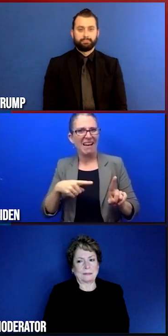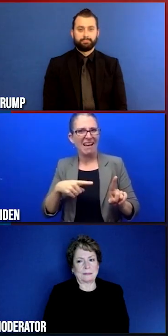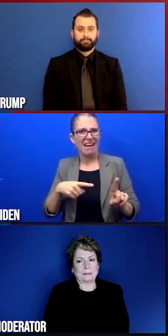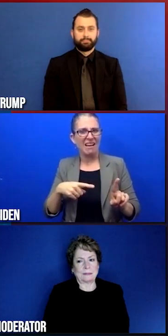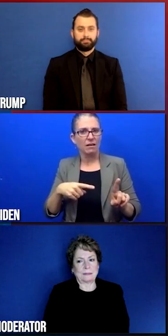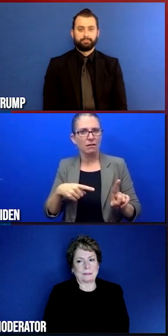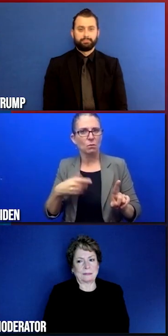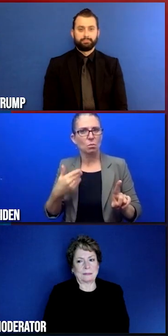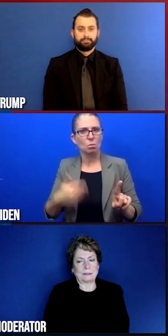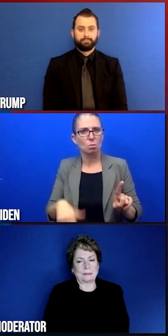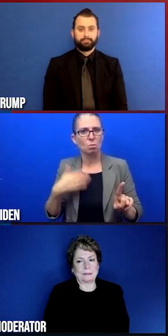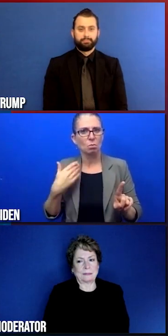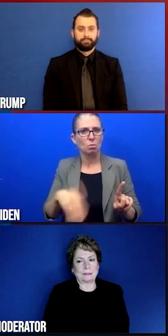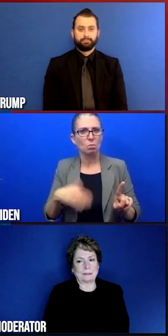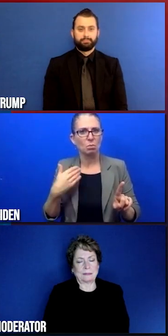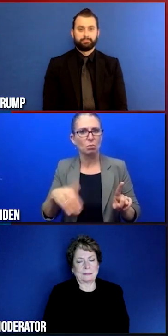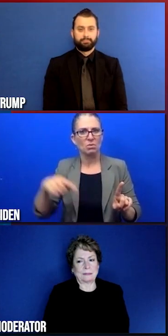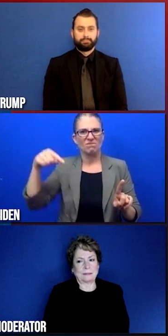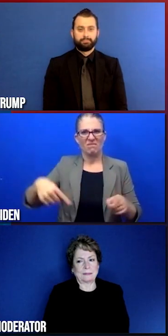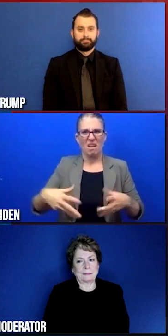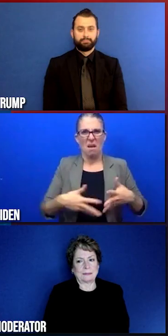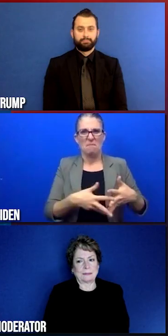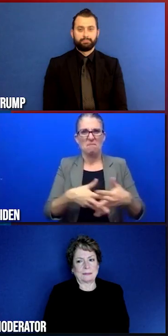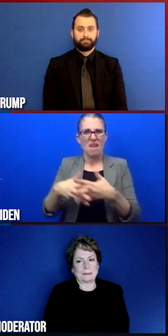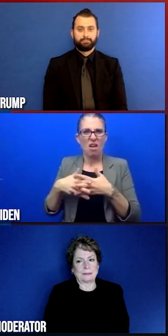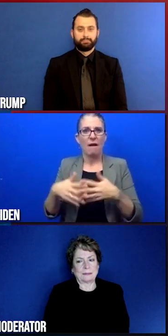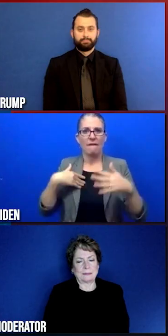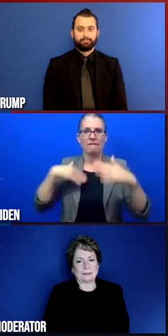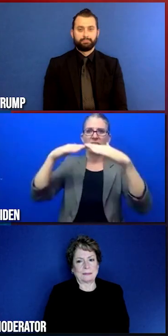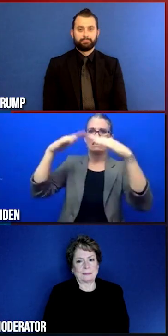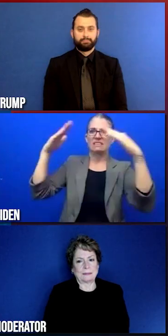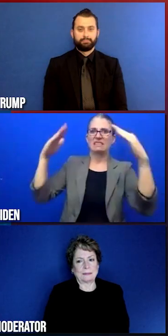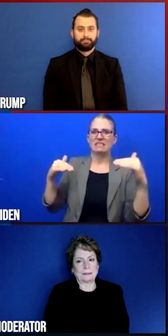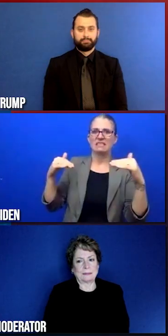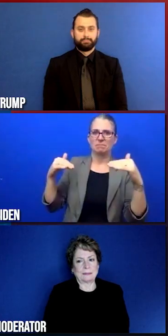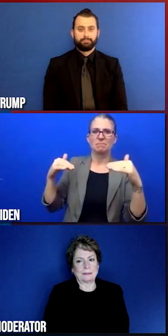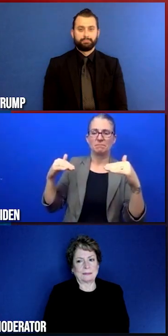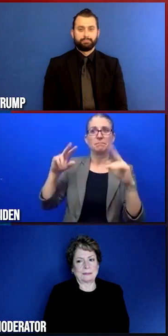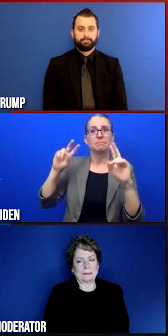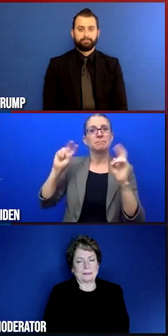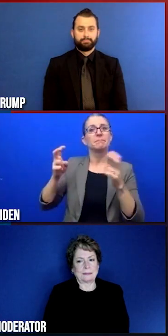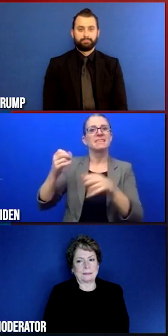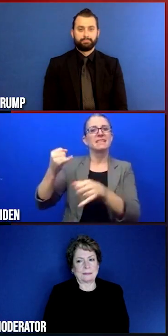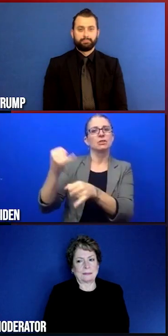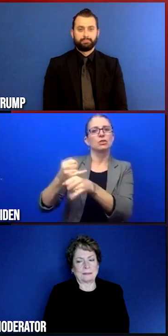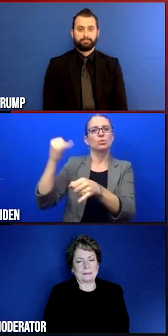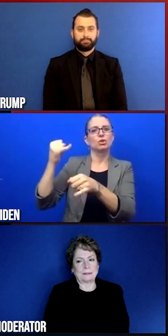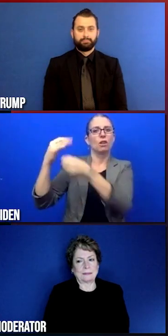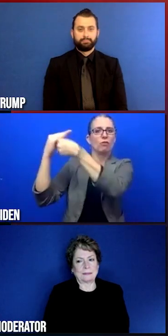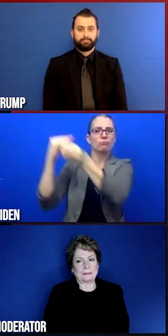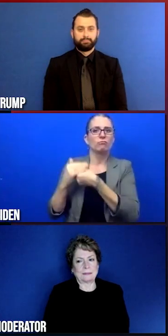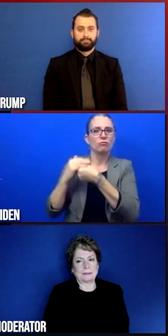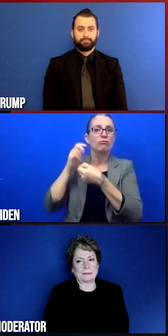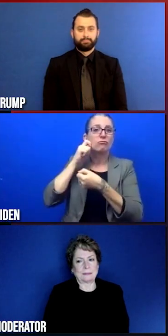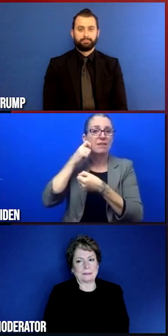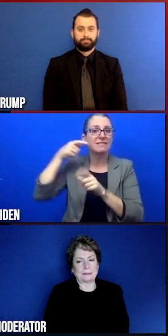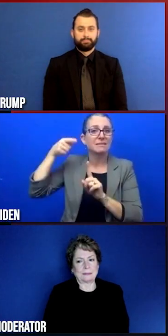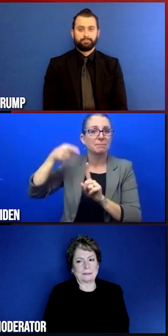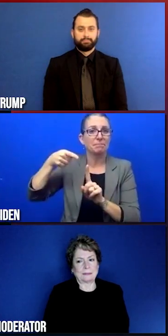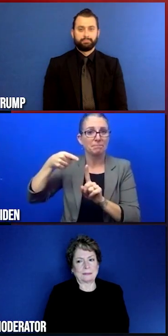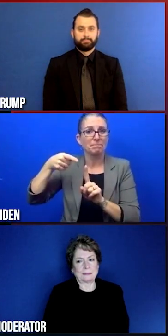America. And we have always said, we've never lived up to it, that we hold these truths to be self-evident. All men and women are created equal. But guess